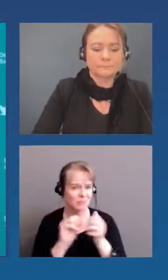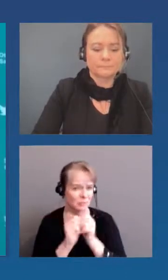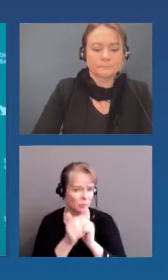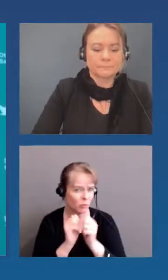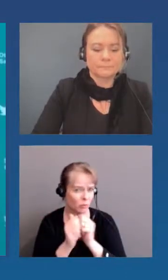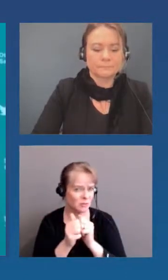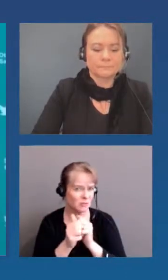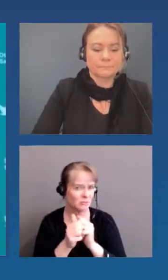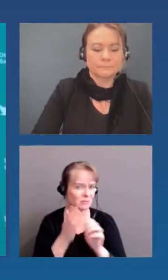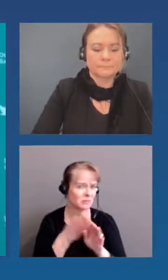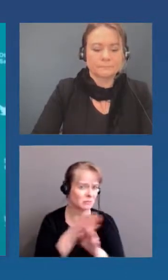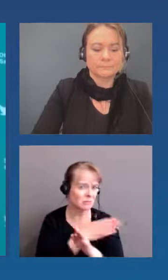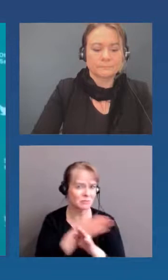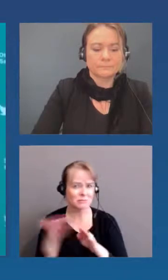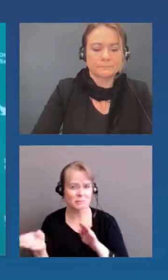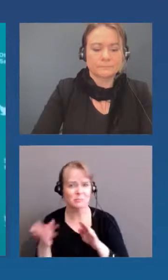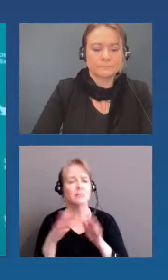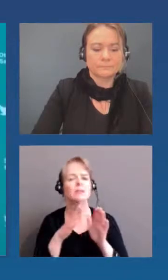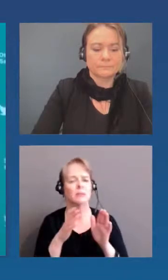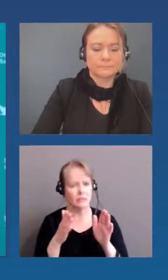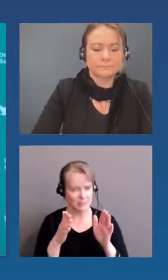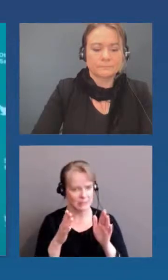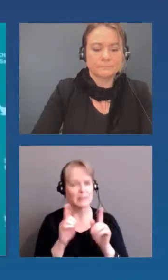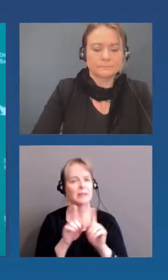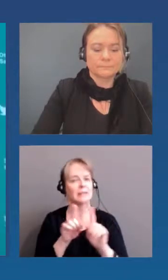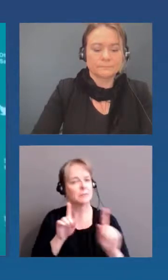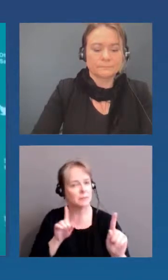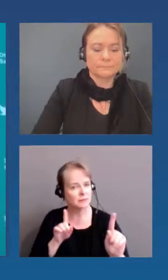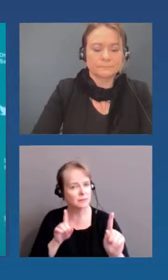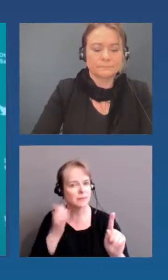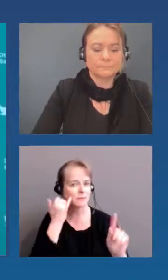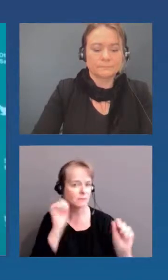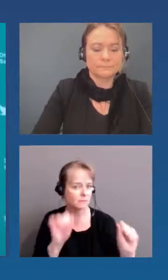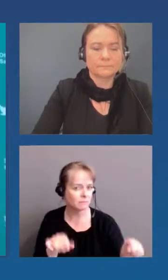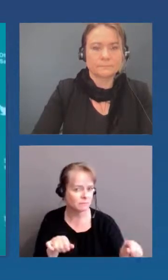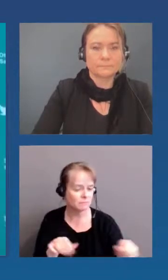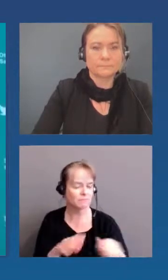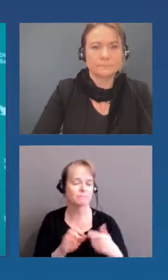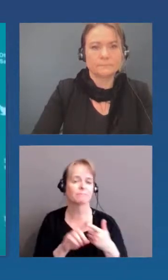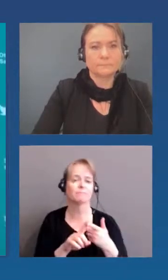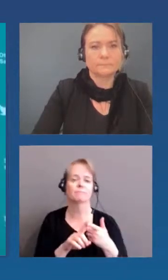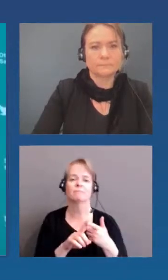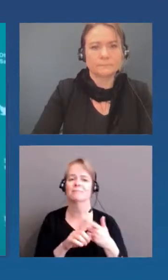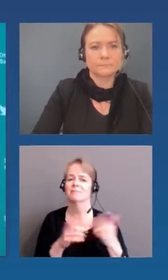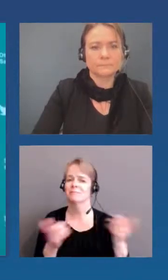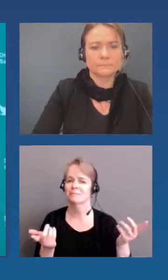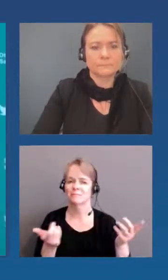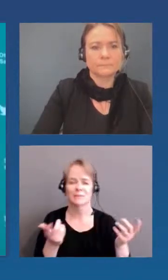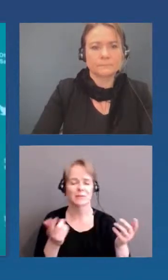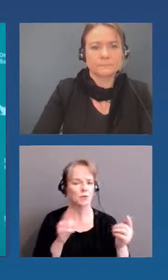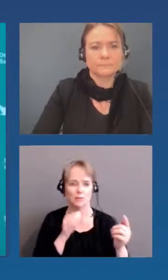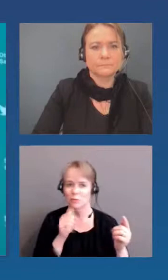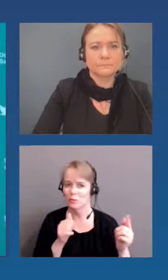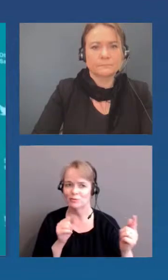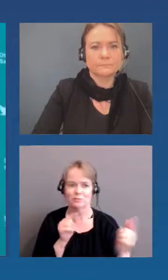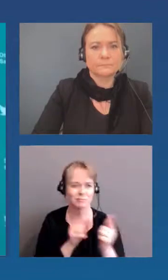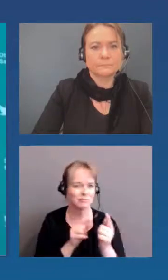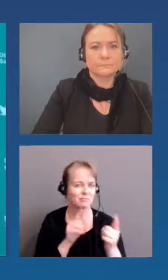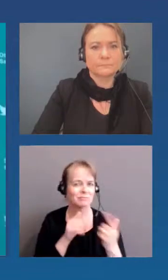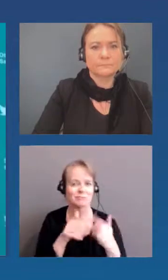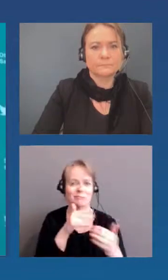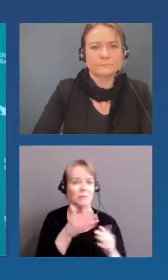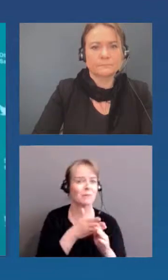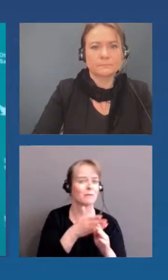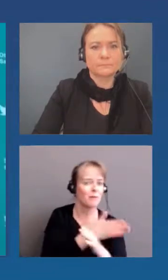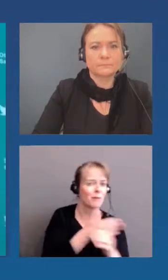to keep distanced if they can, to make sure that they're not engaging in close contact before and after